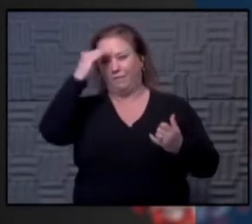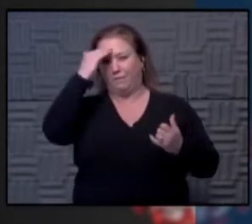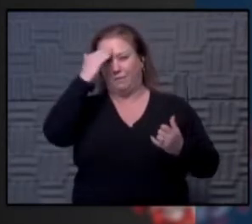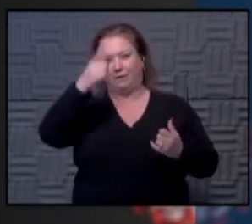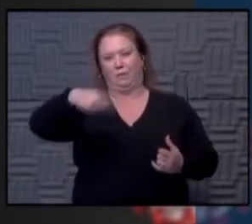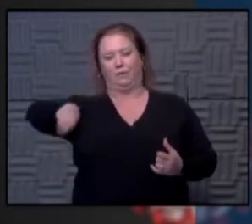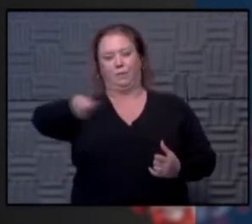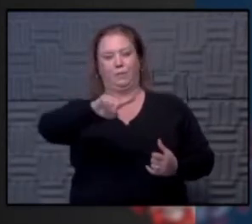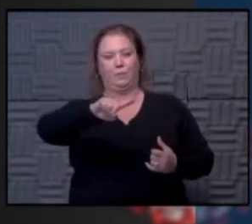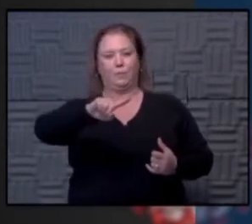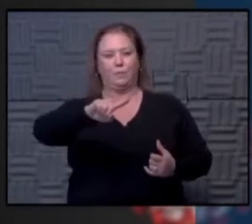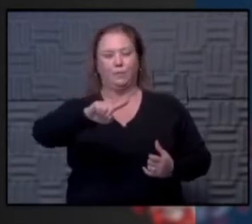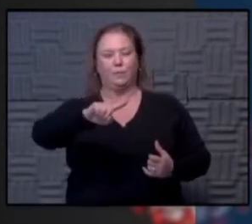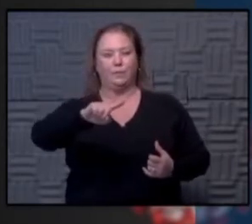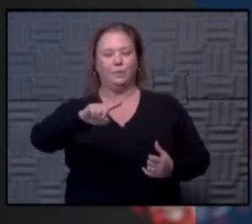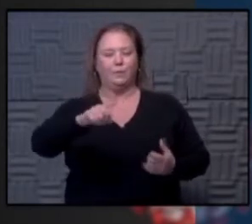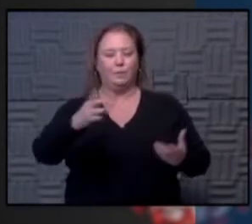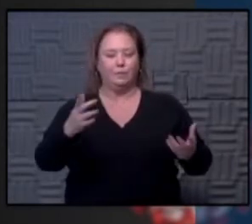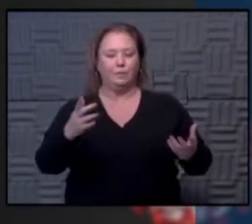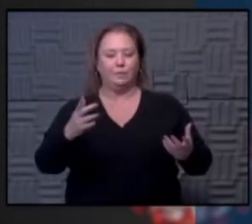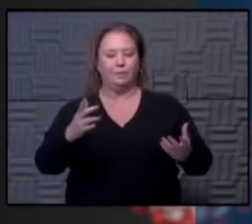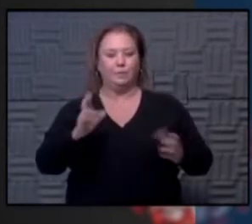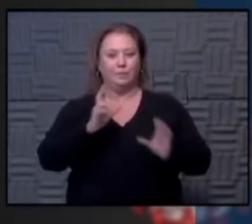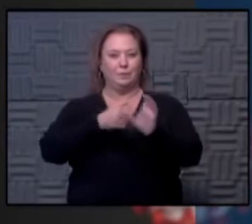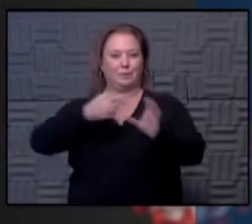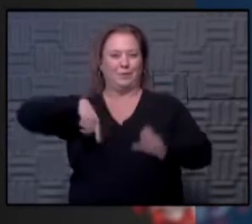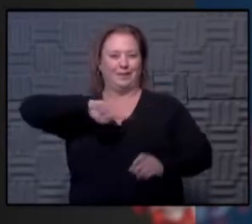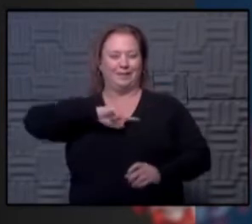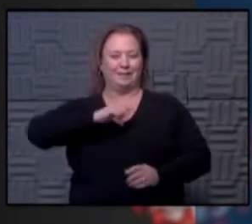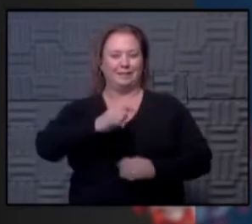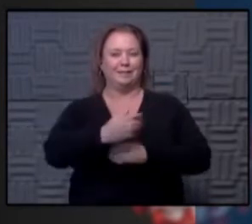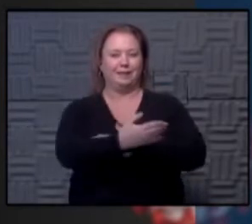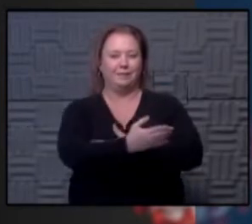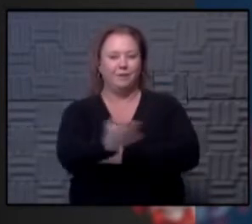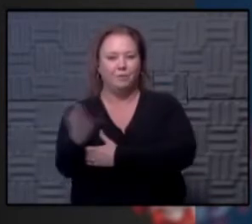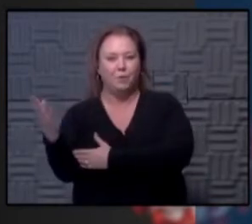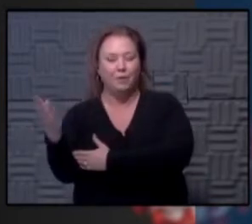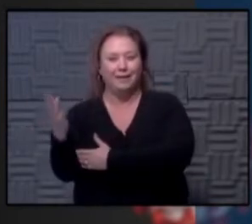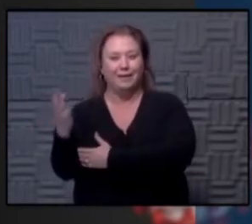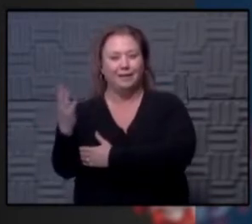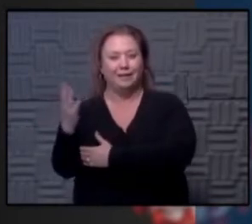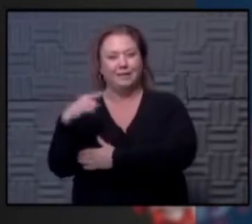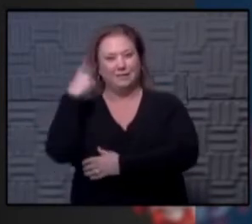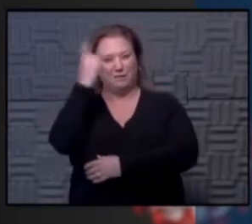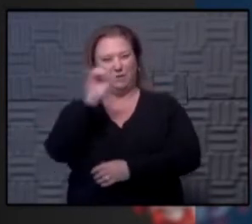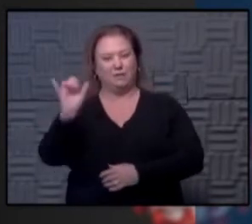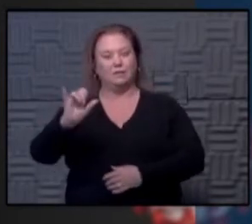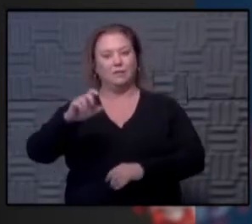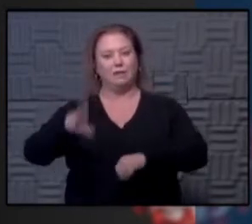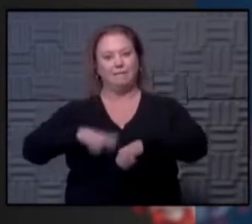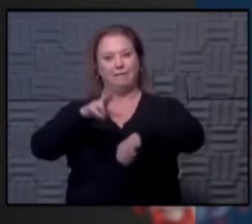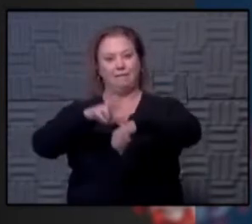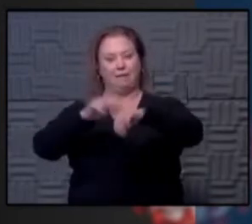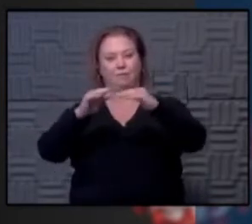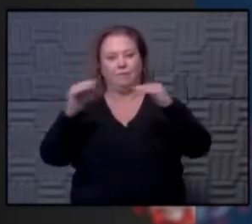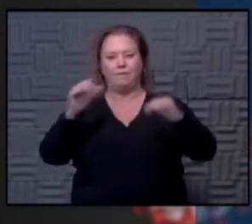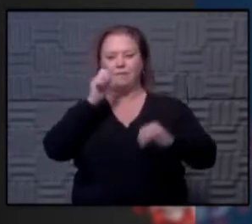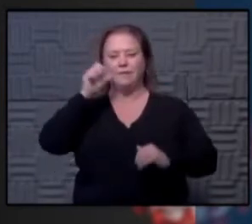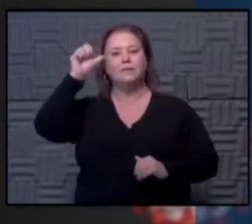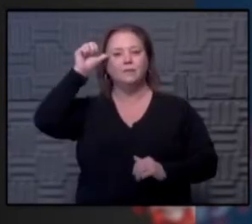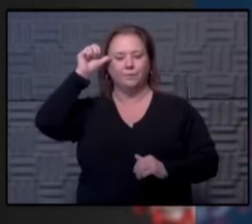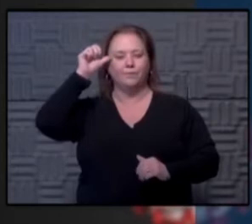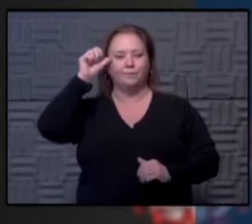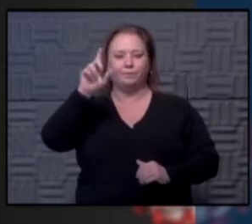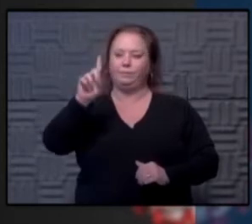those of you who are able to join us regularly, but this is the national look. This was yesterday's